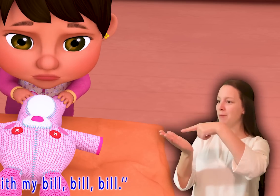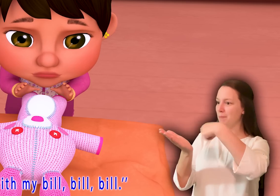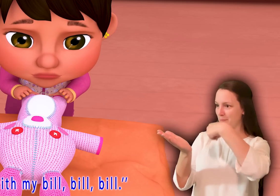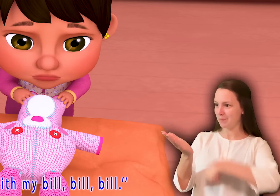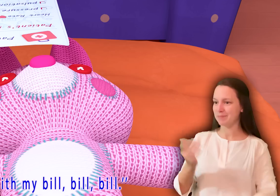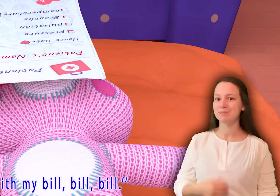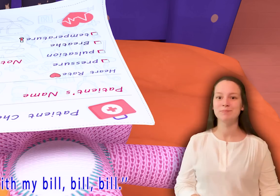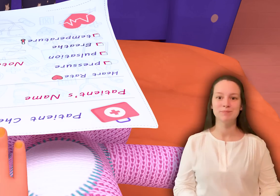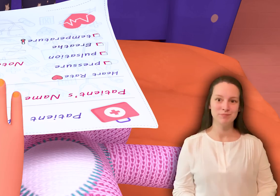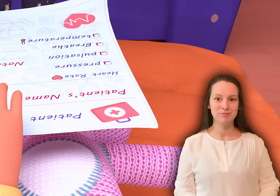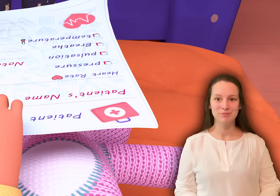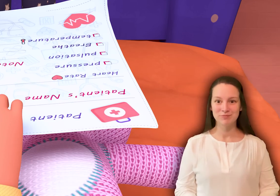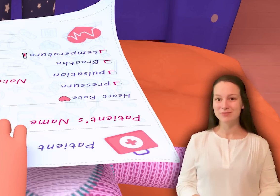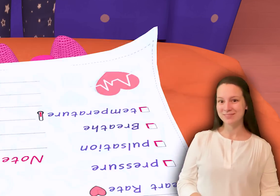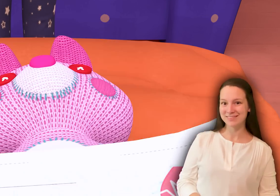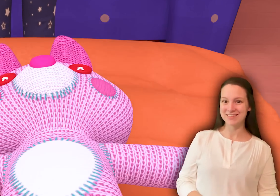bill bill